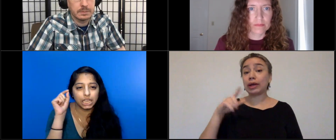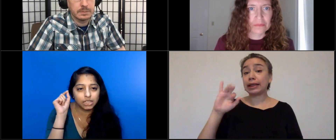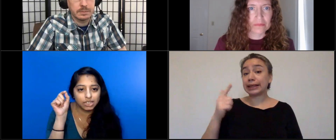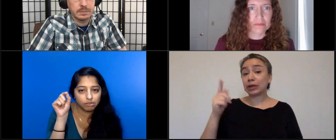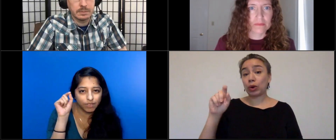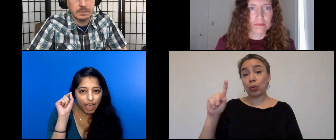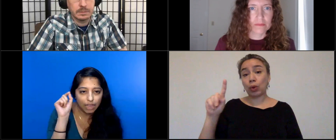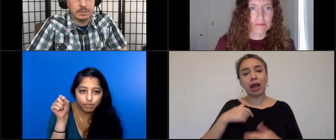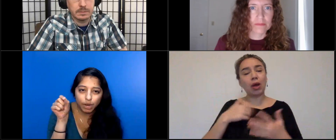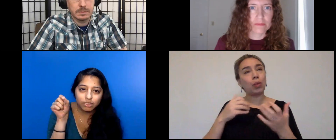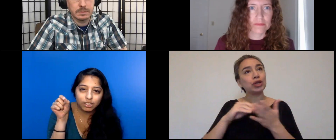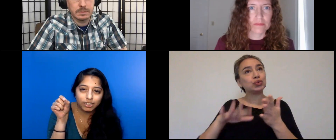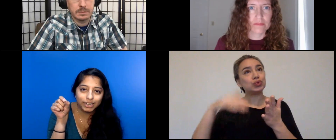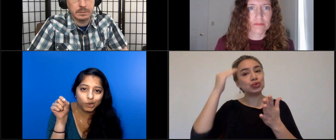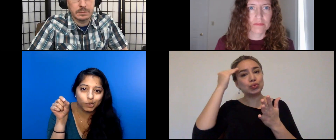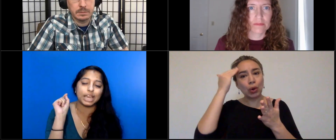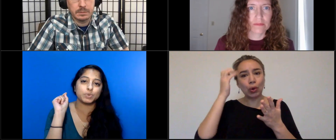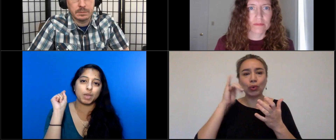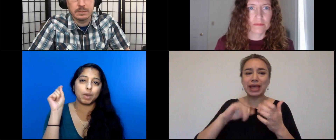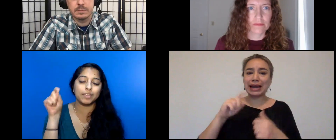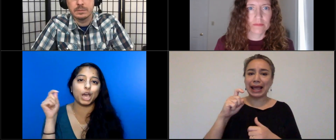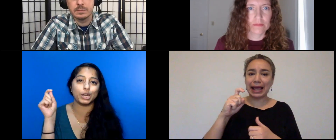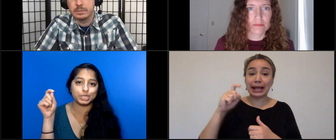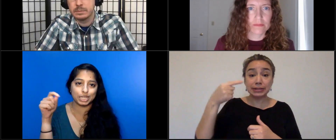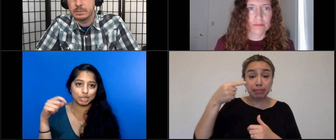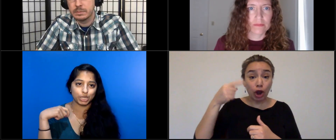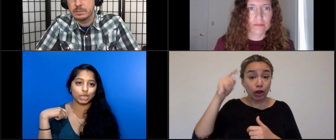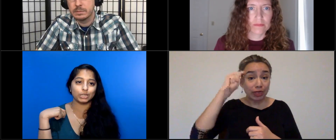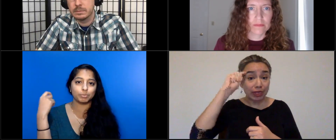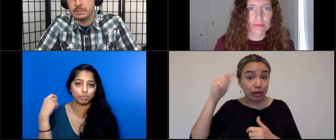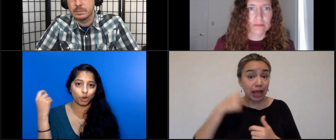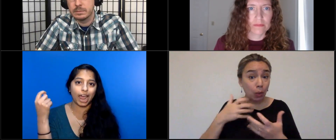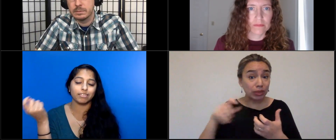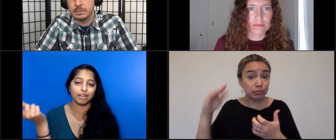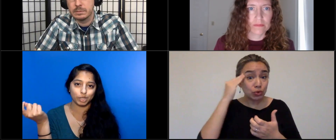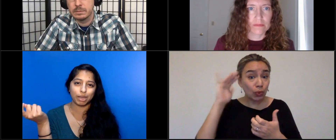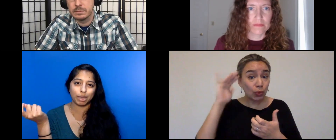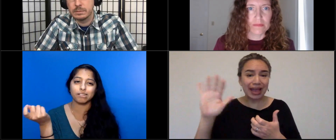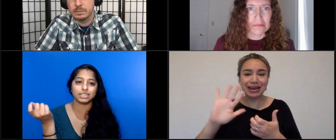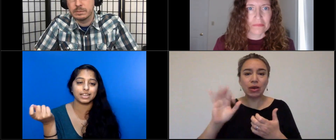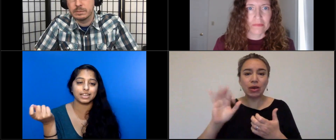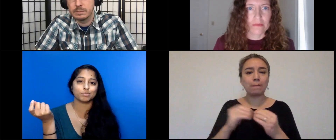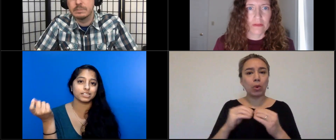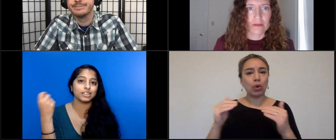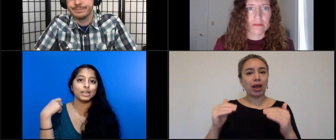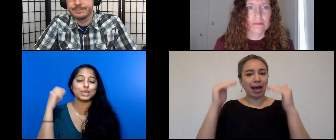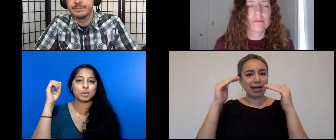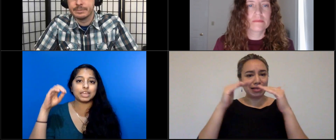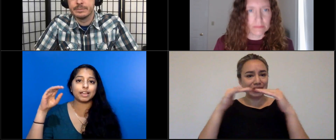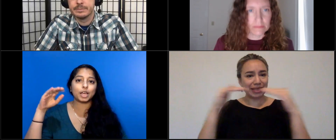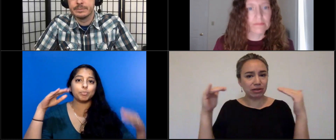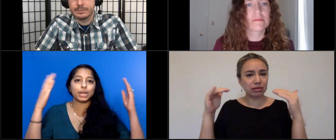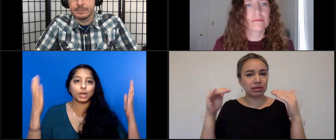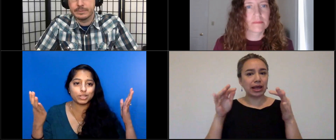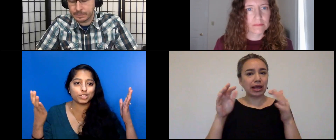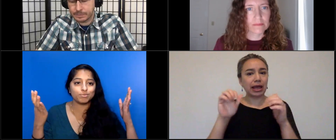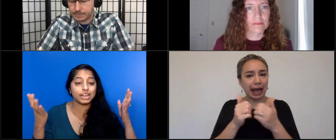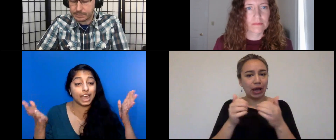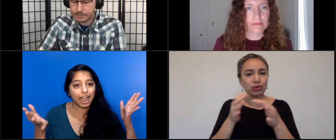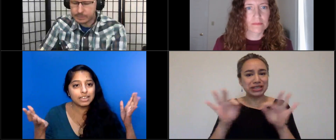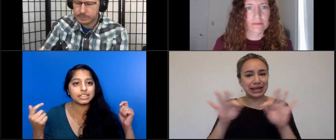knowing like the ins and outs of X-bar theory? Or like, do I want them to understand something a little bit more high level about how syntax works? So I think like a